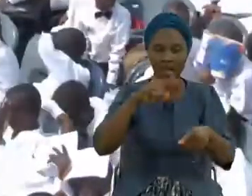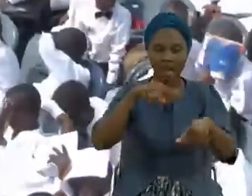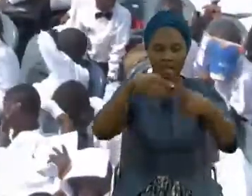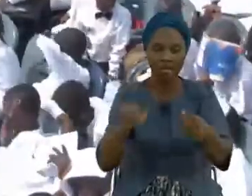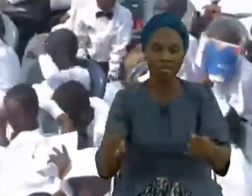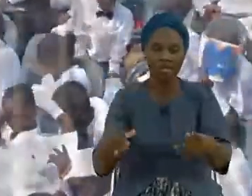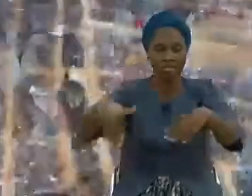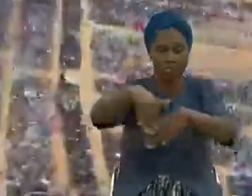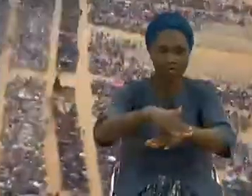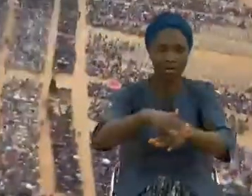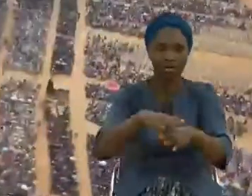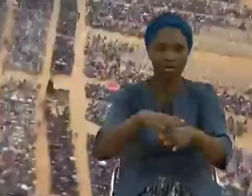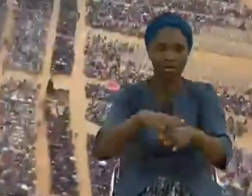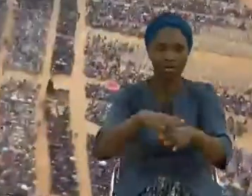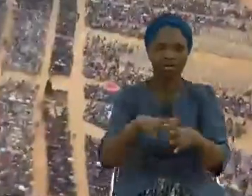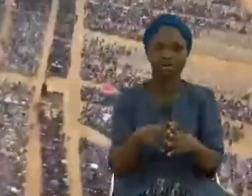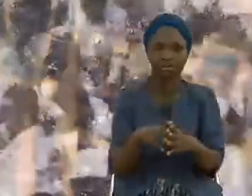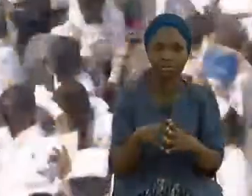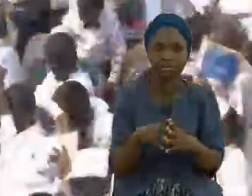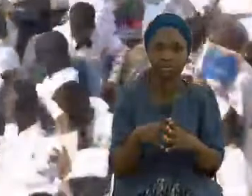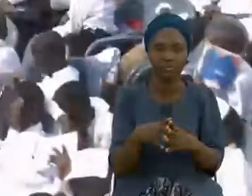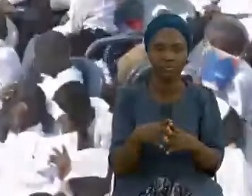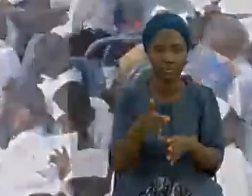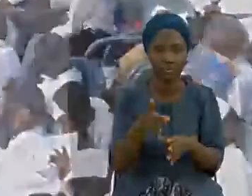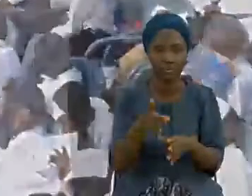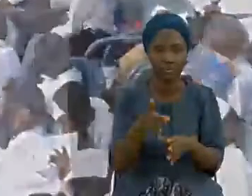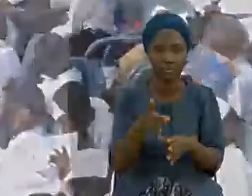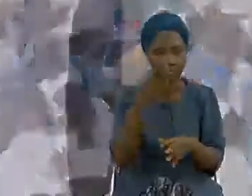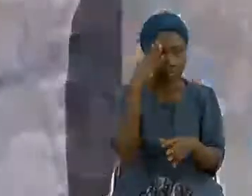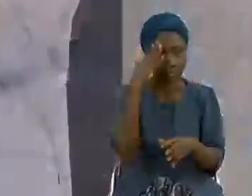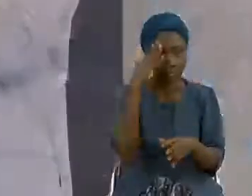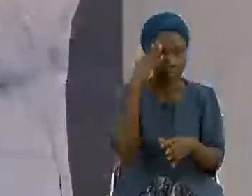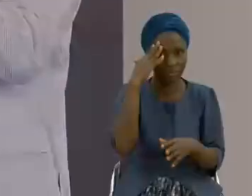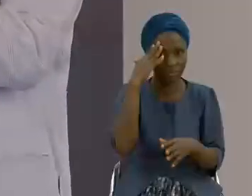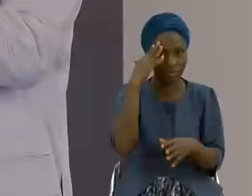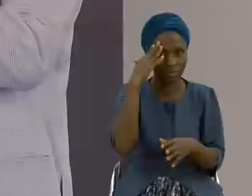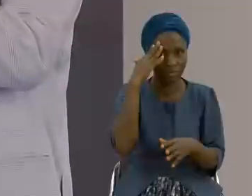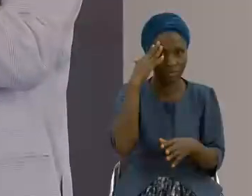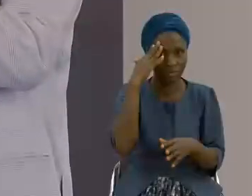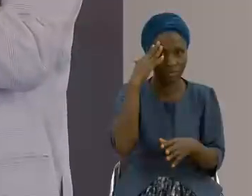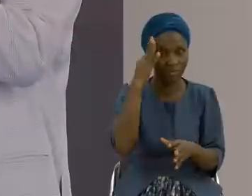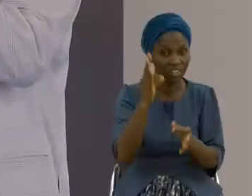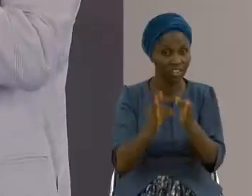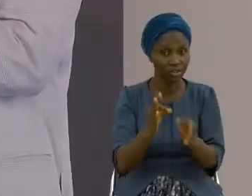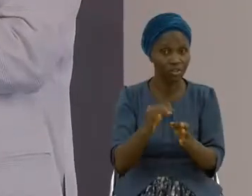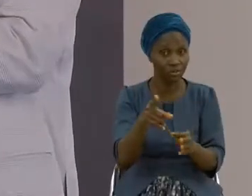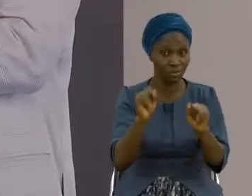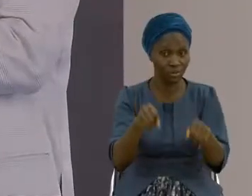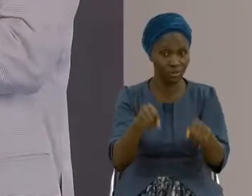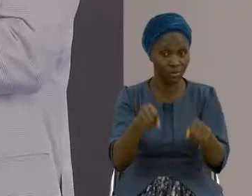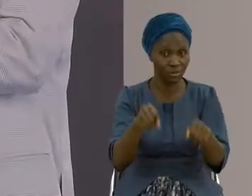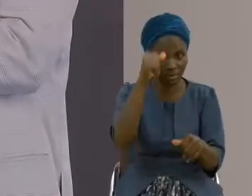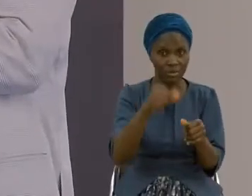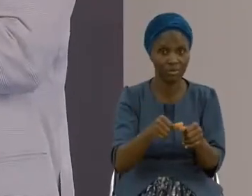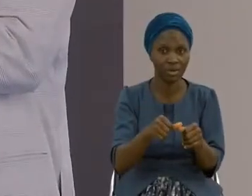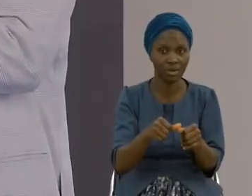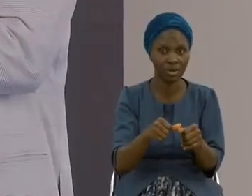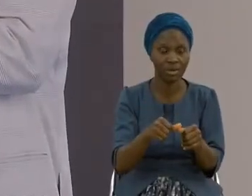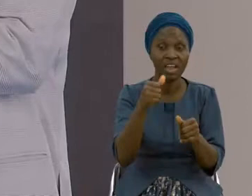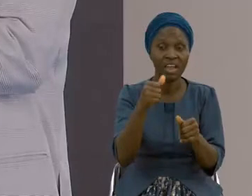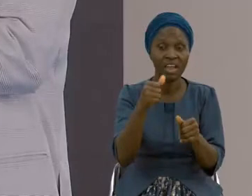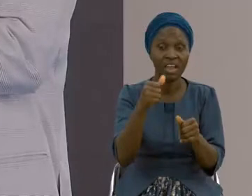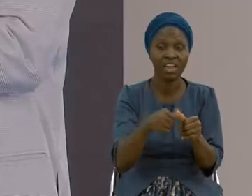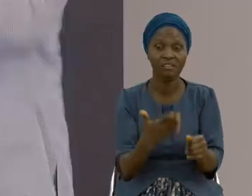you know if you could remember everything the lord also do in your life